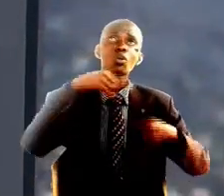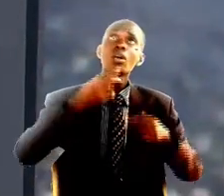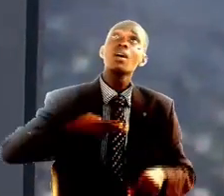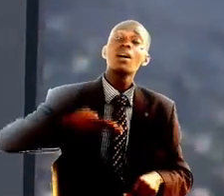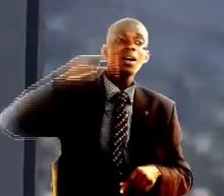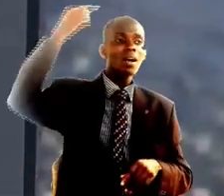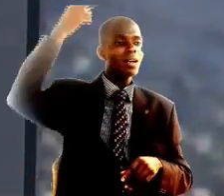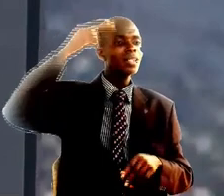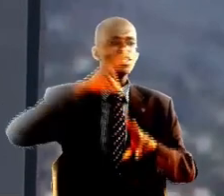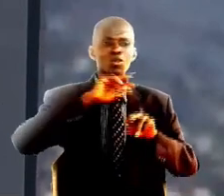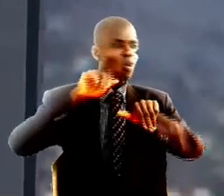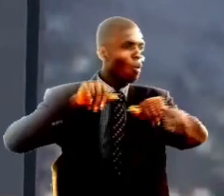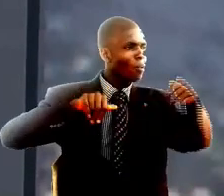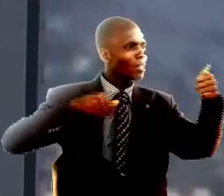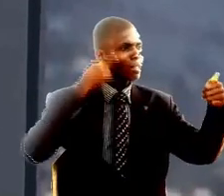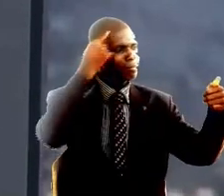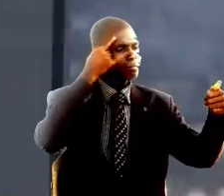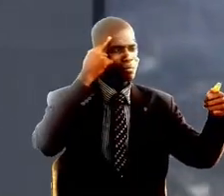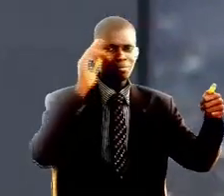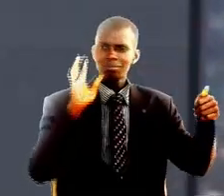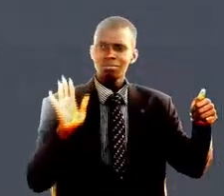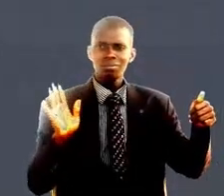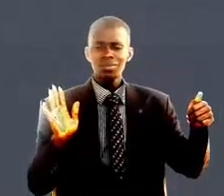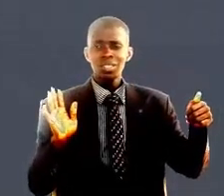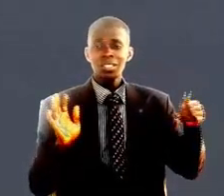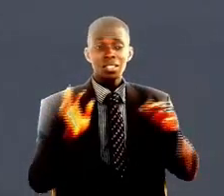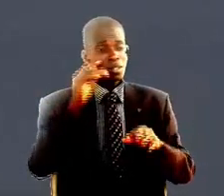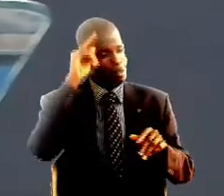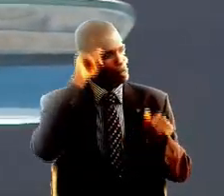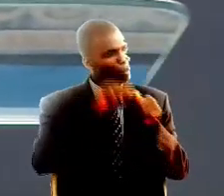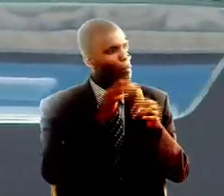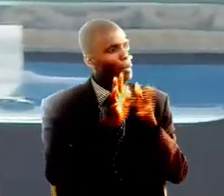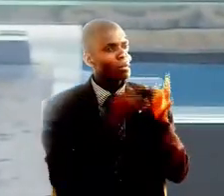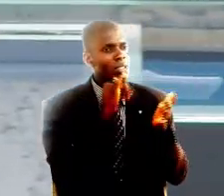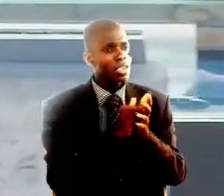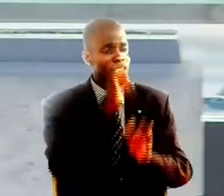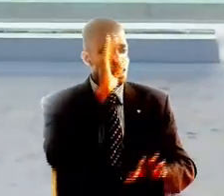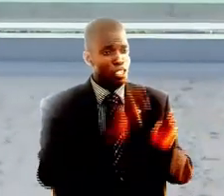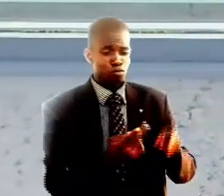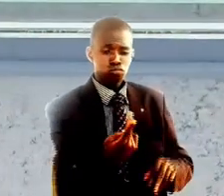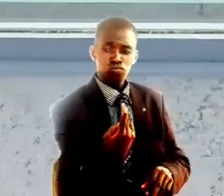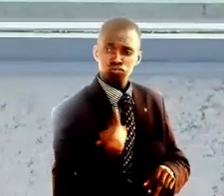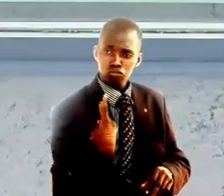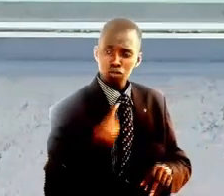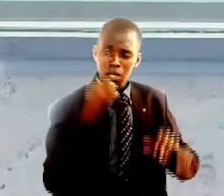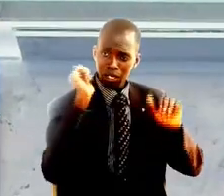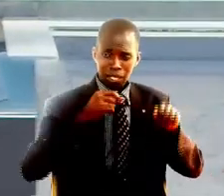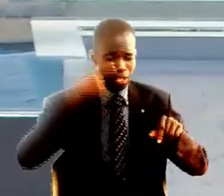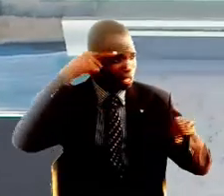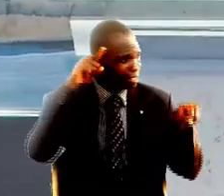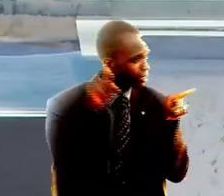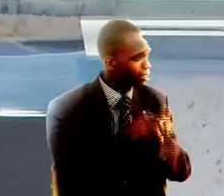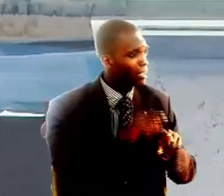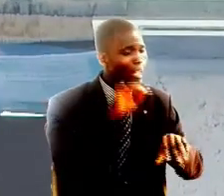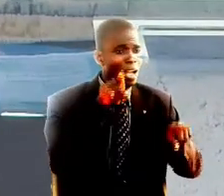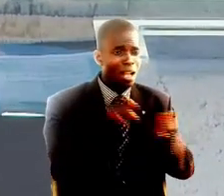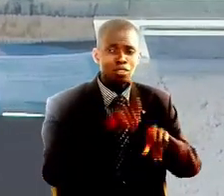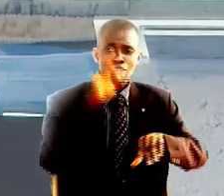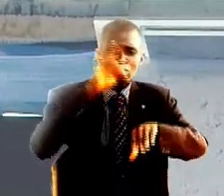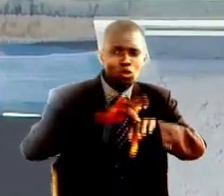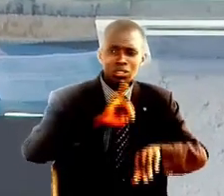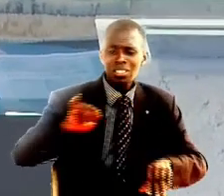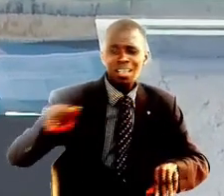consideration. That's enough. If you and I, if two of us shall agree as touching anything, anything, anything on